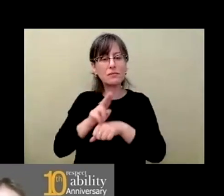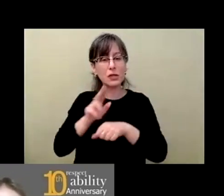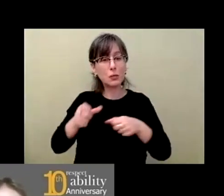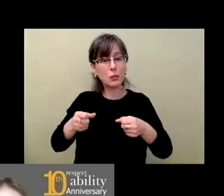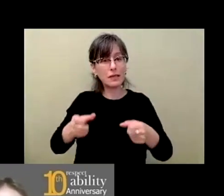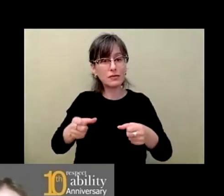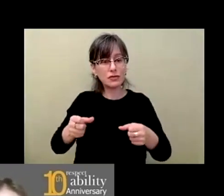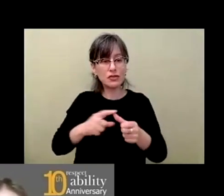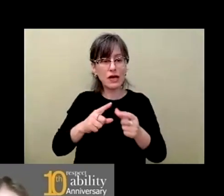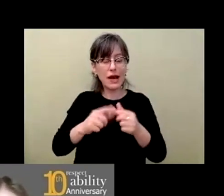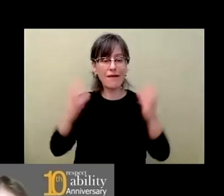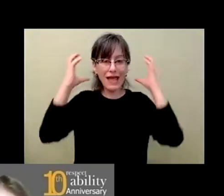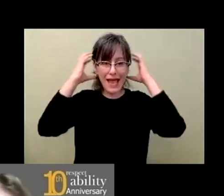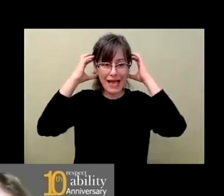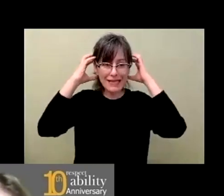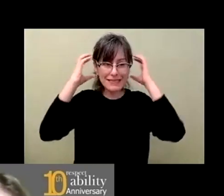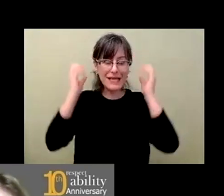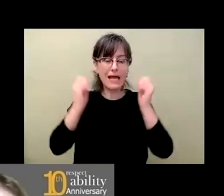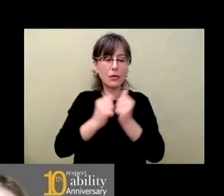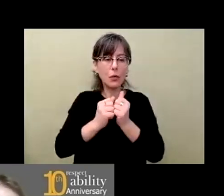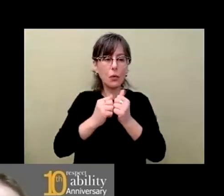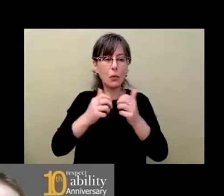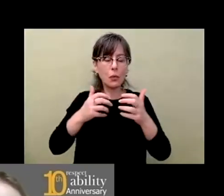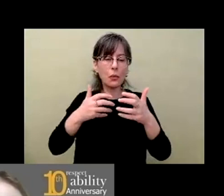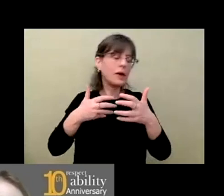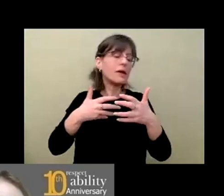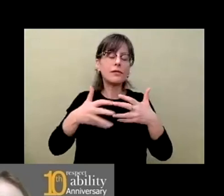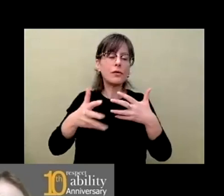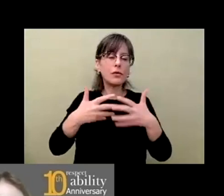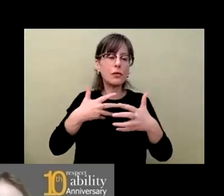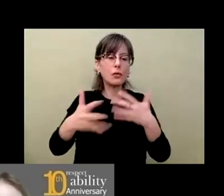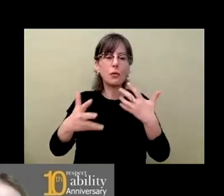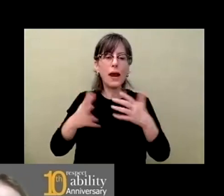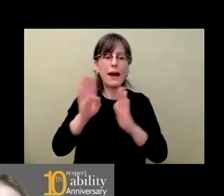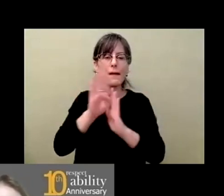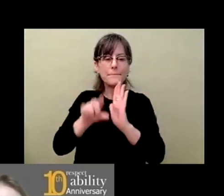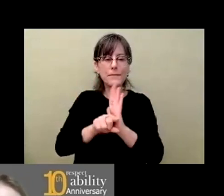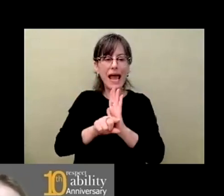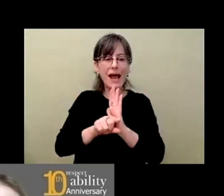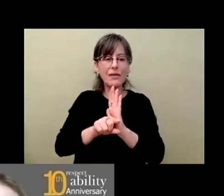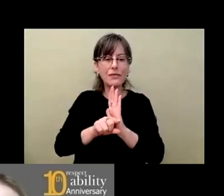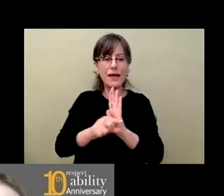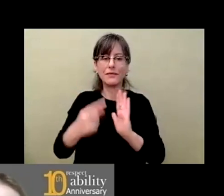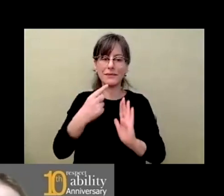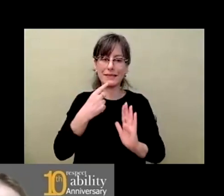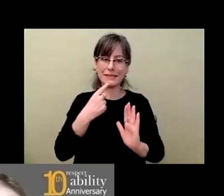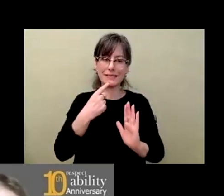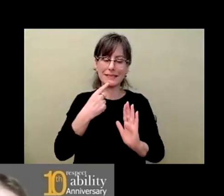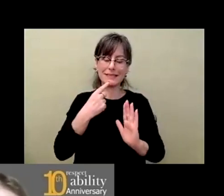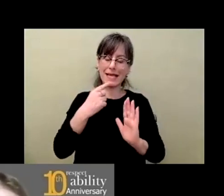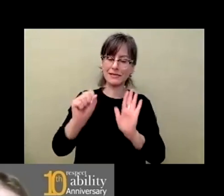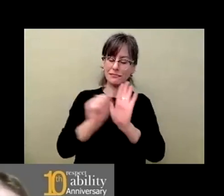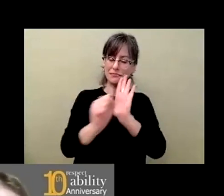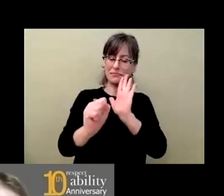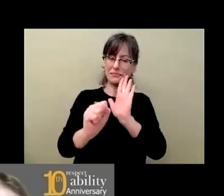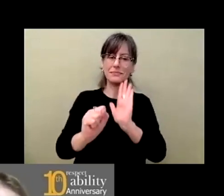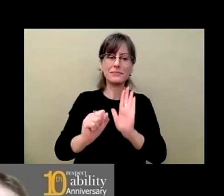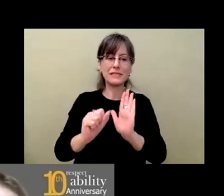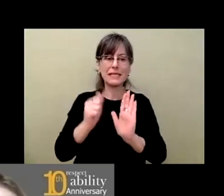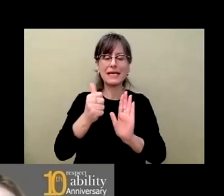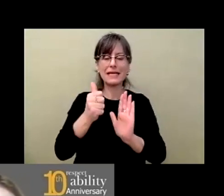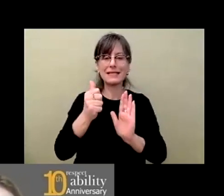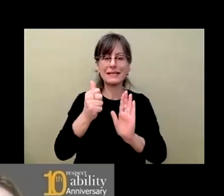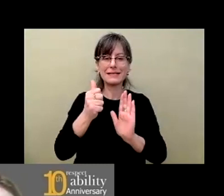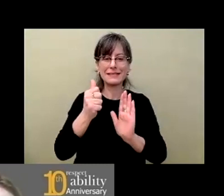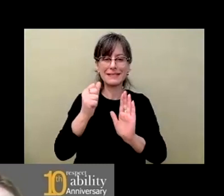a headset with a gray featureless background behind me, save for a logo that says